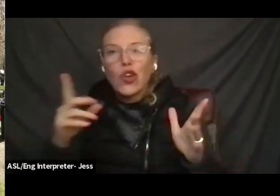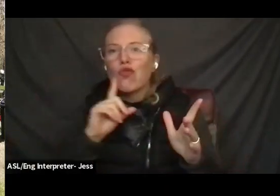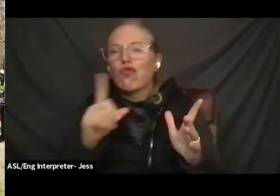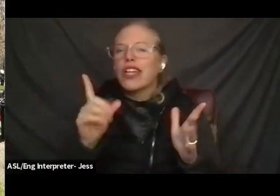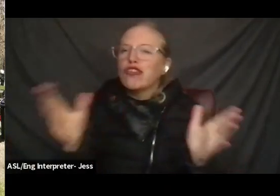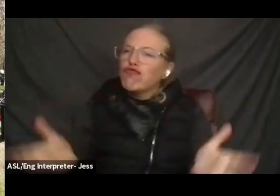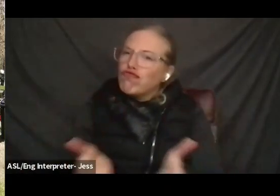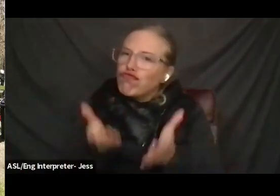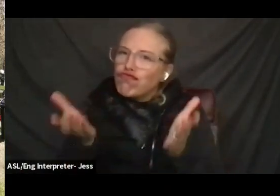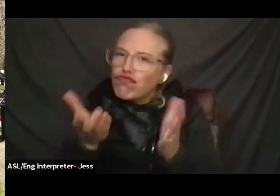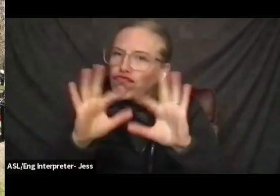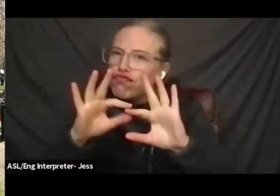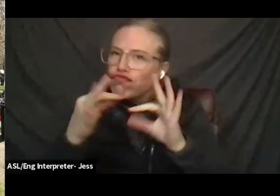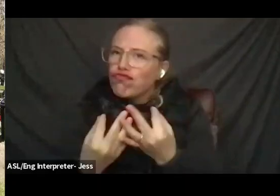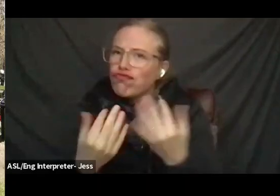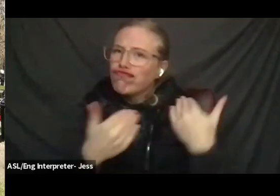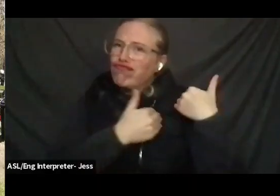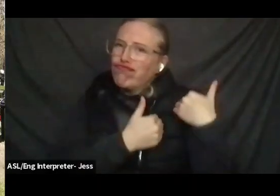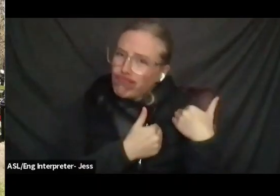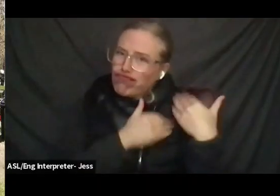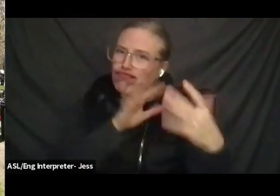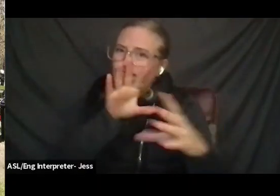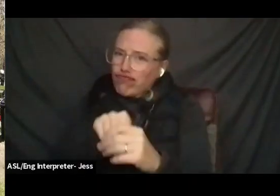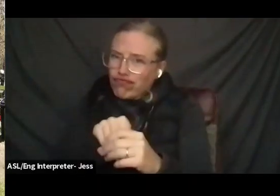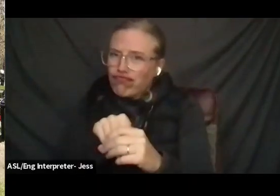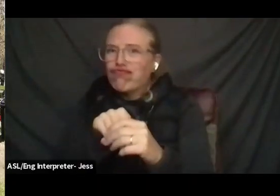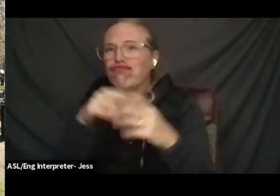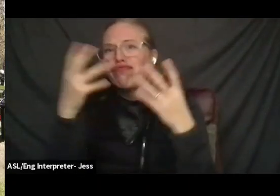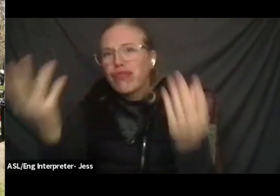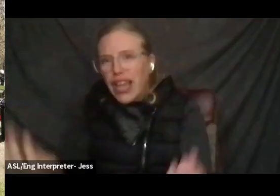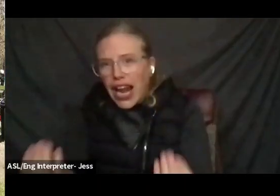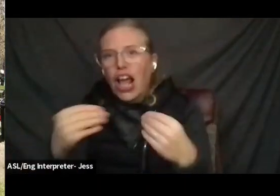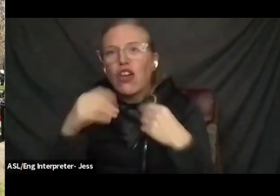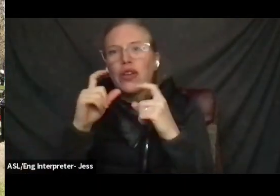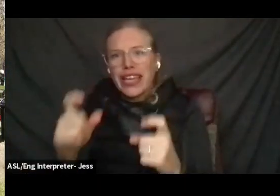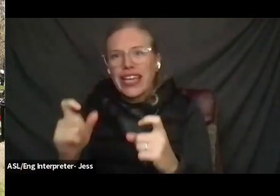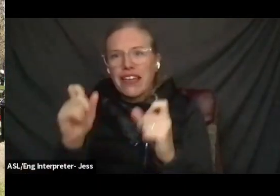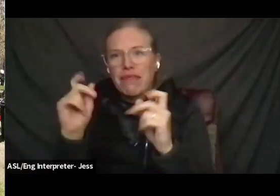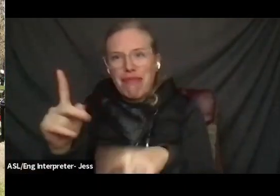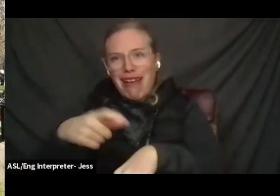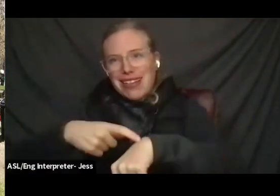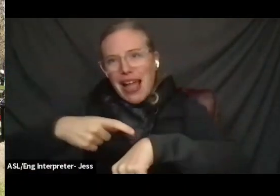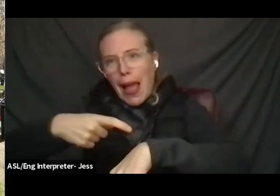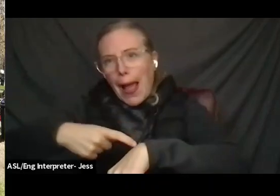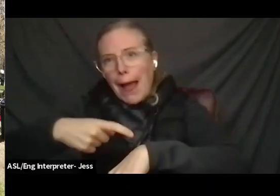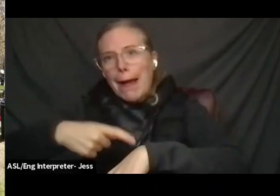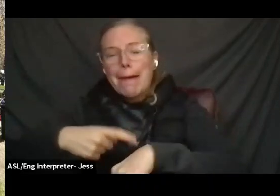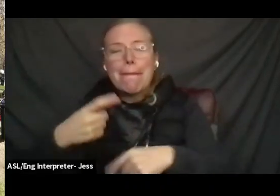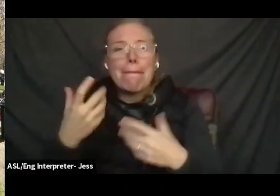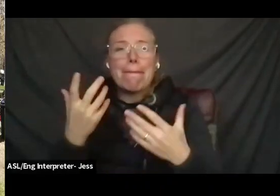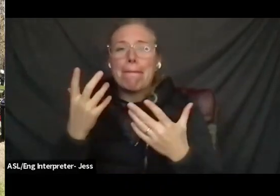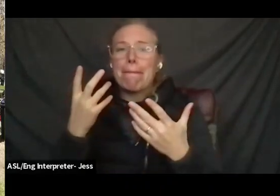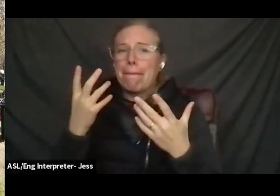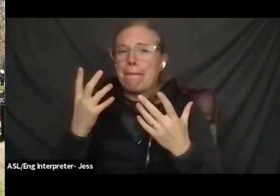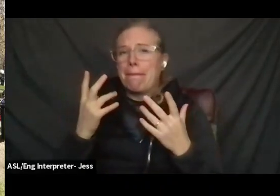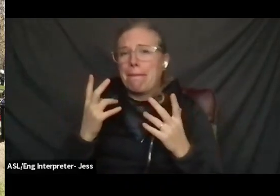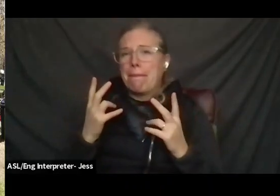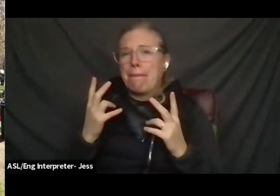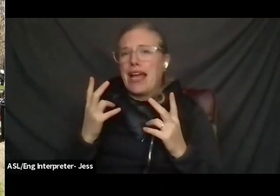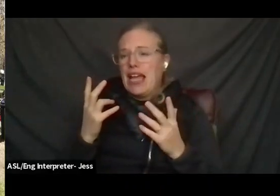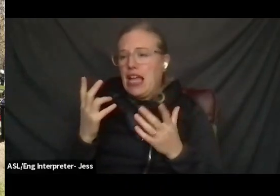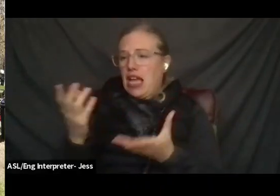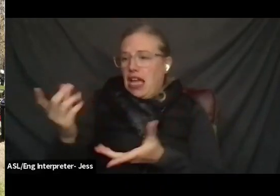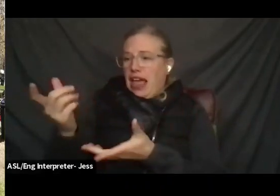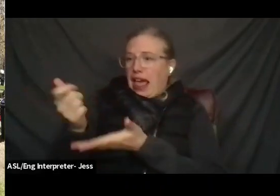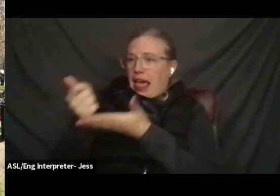really encourage those homeowners that we work with to get out and to give some time to kind of pay back a little bit of the hand up that they